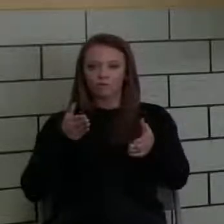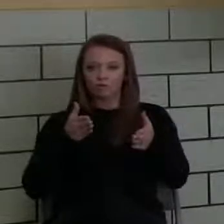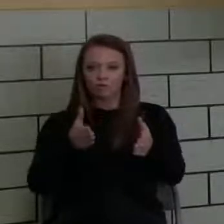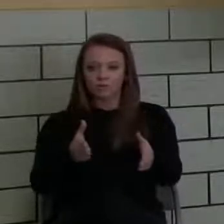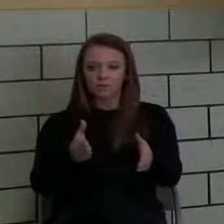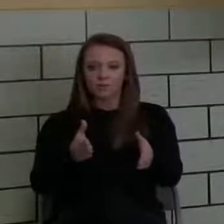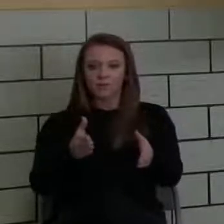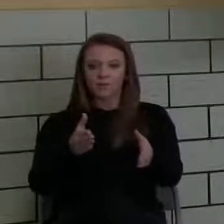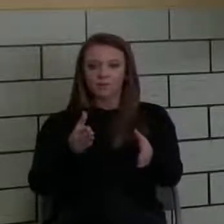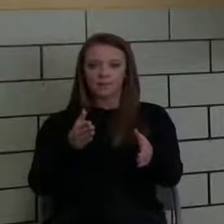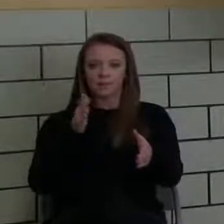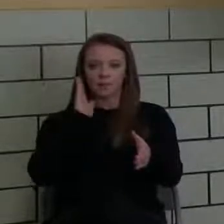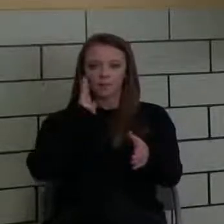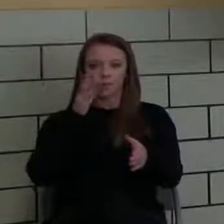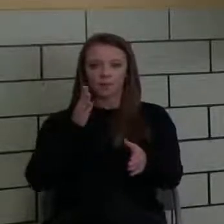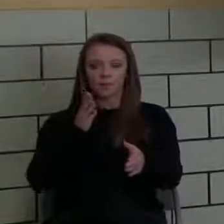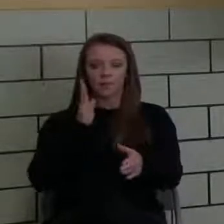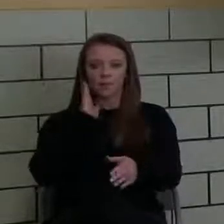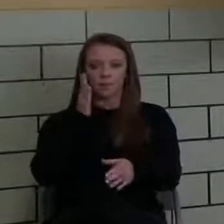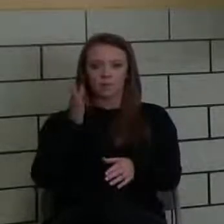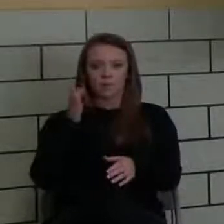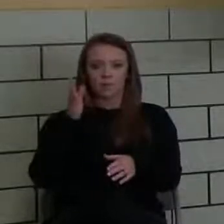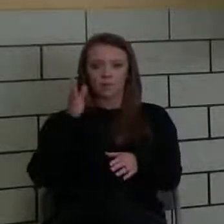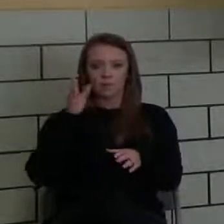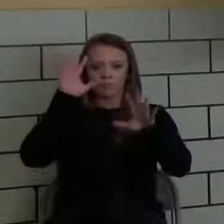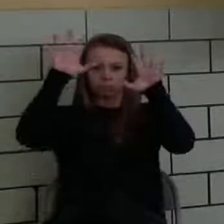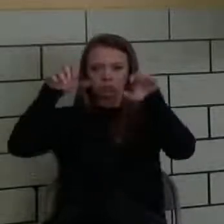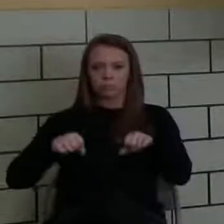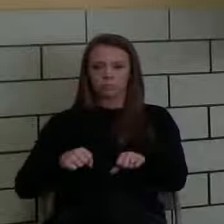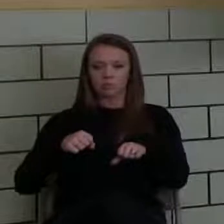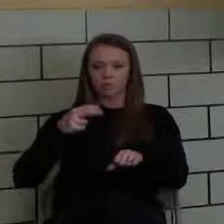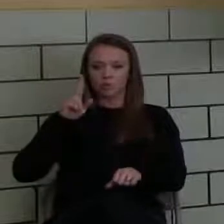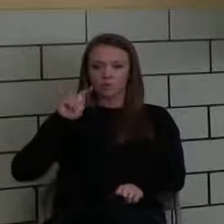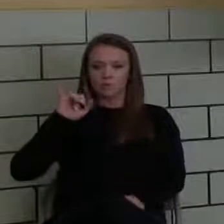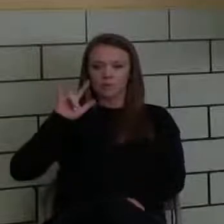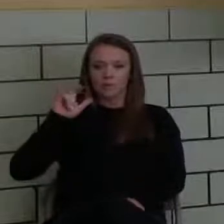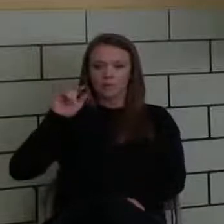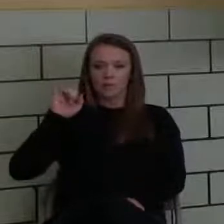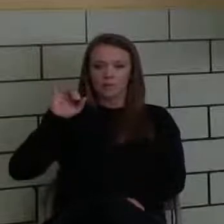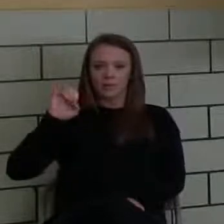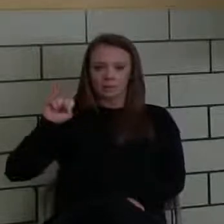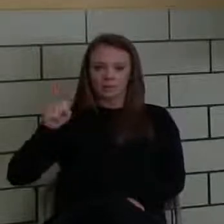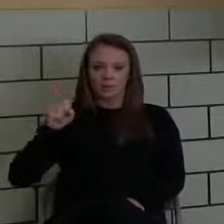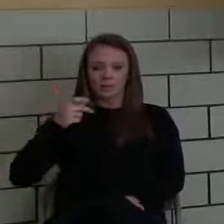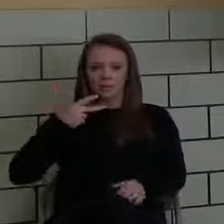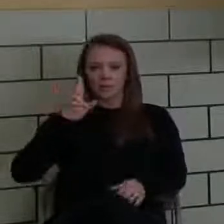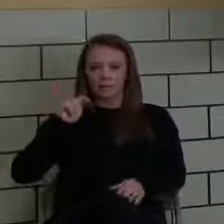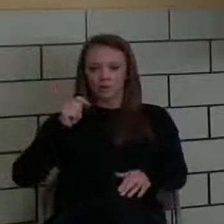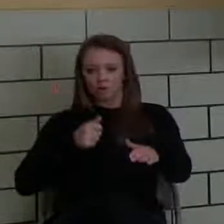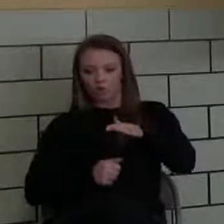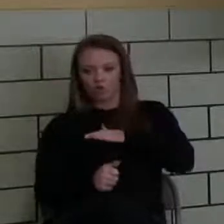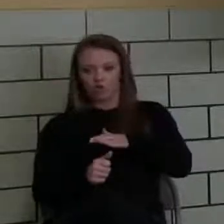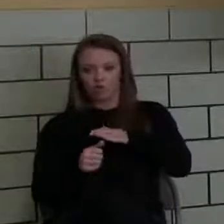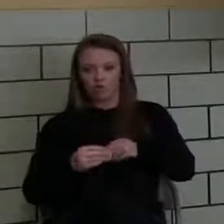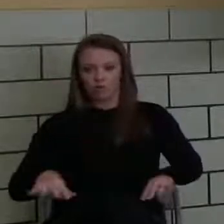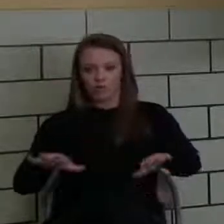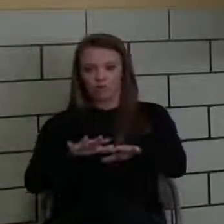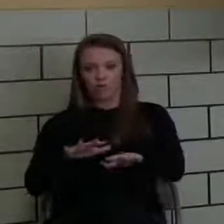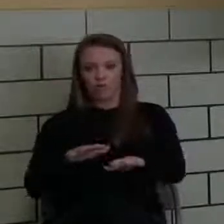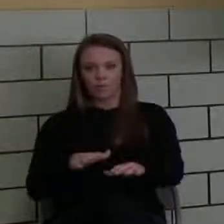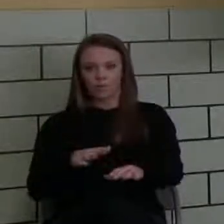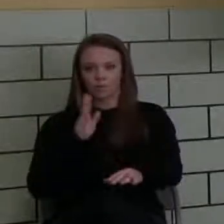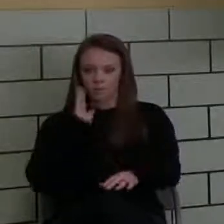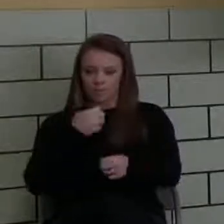utilities. Overhead utilities will go underground. The 4 intersections are highlighted to show we're doing improvements at